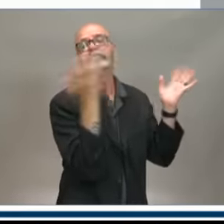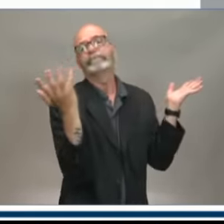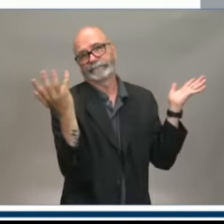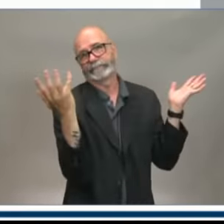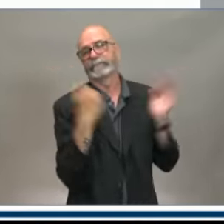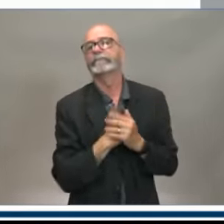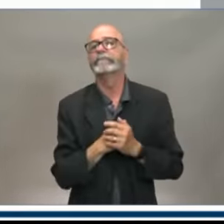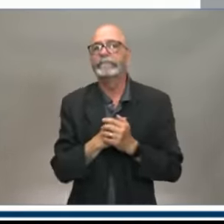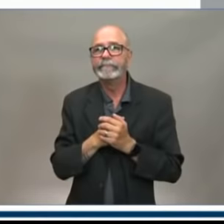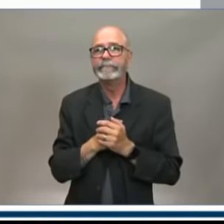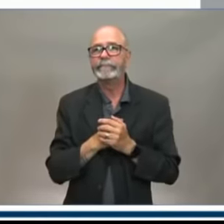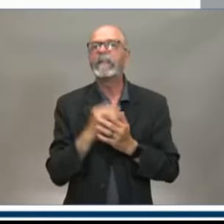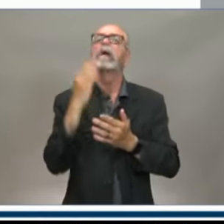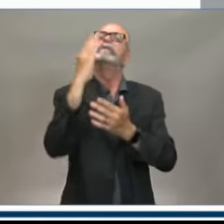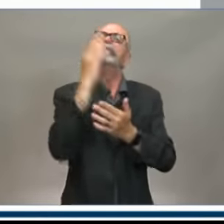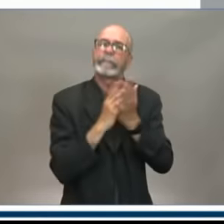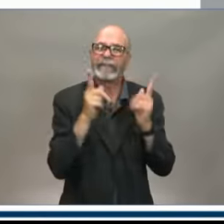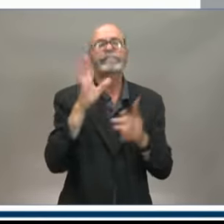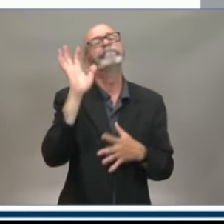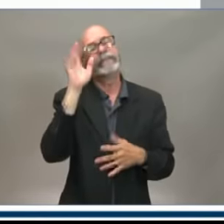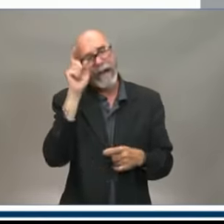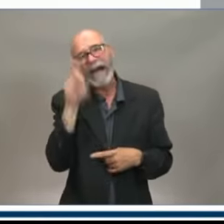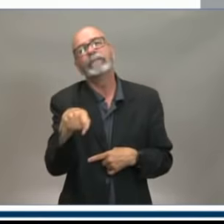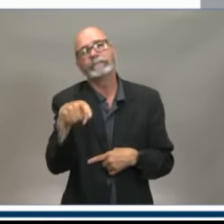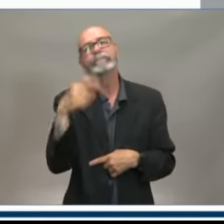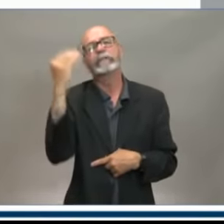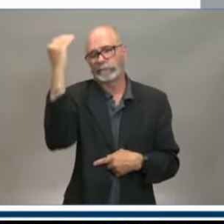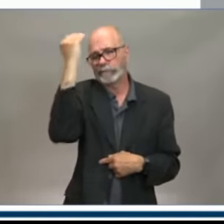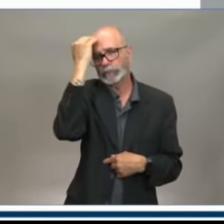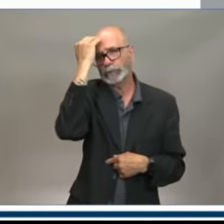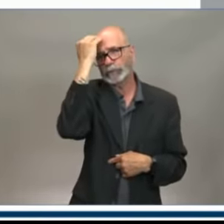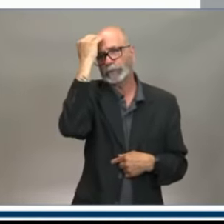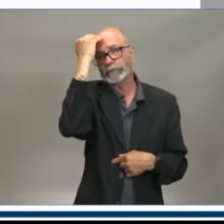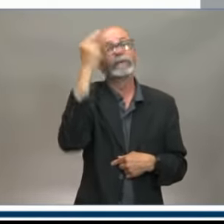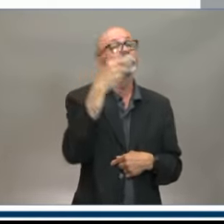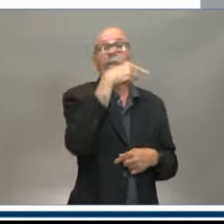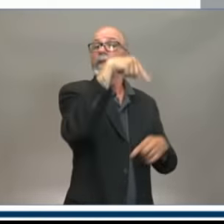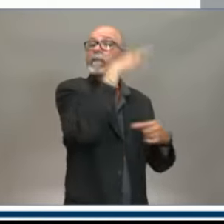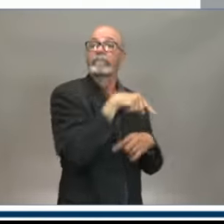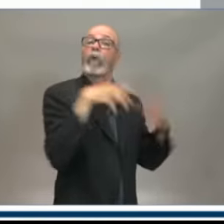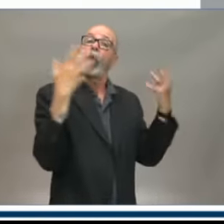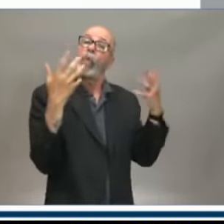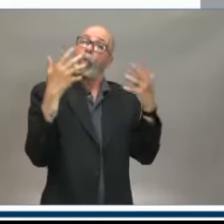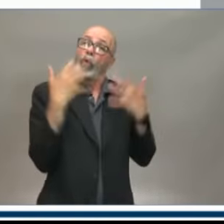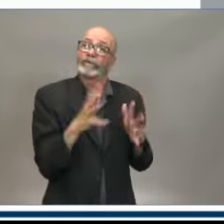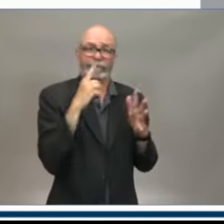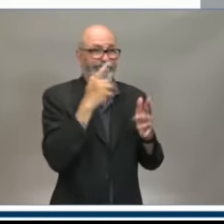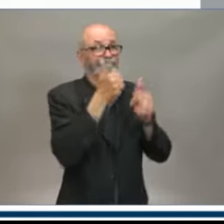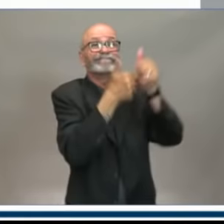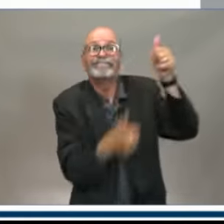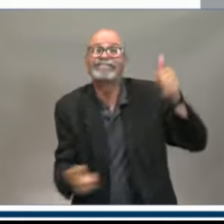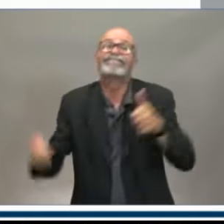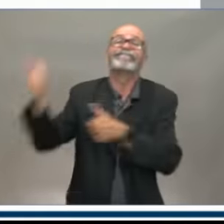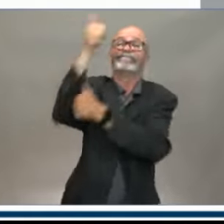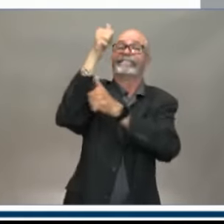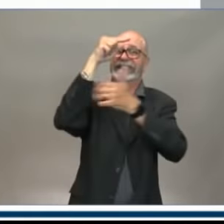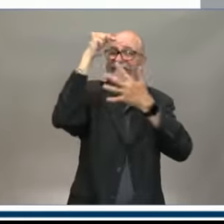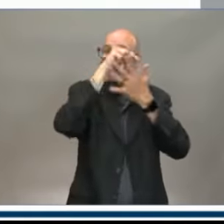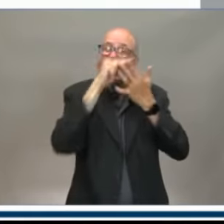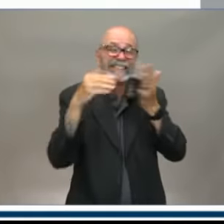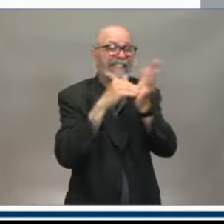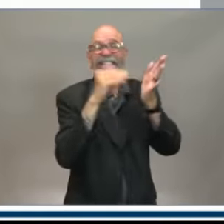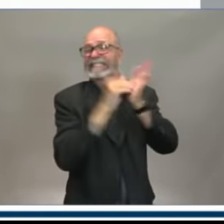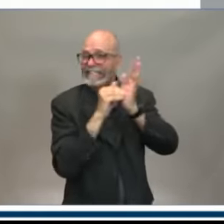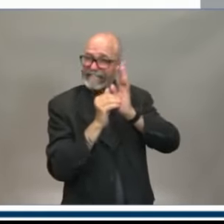urgent needs, but believe me, everybody in the healthcare system, from the CEOs on down, are well aware of that and are doing what they